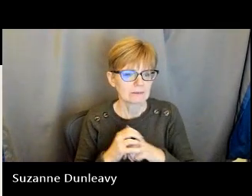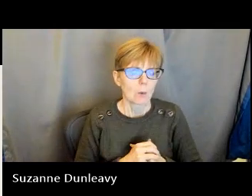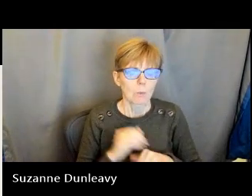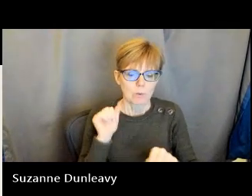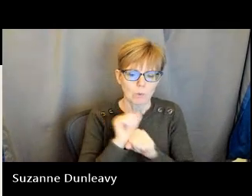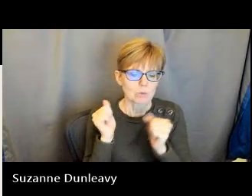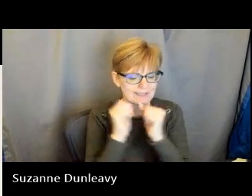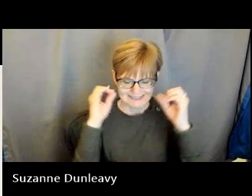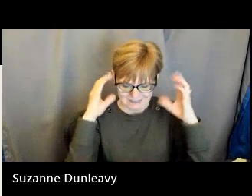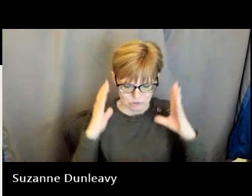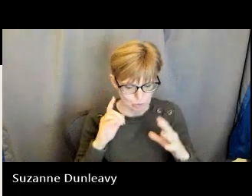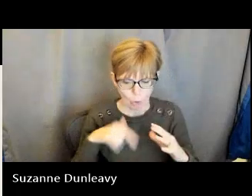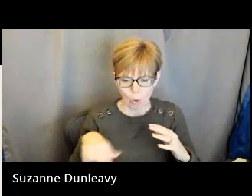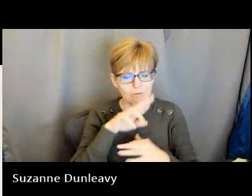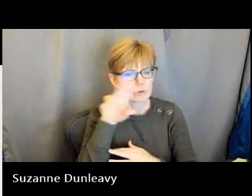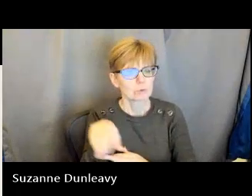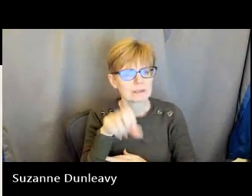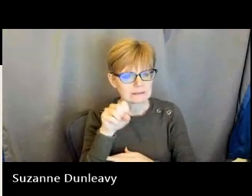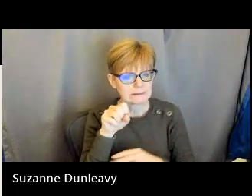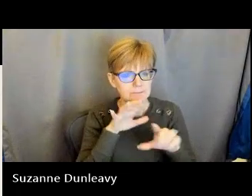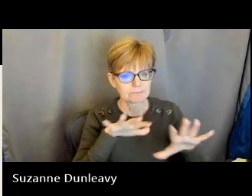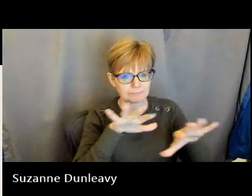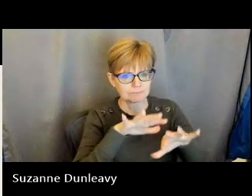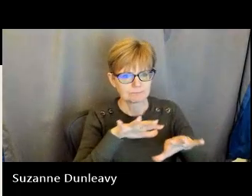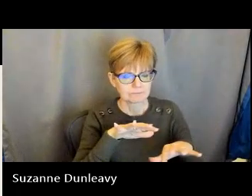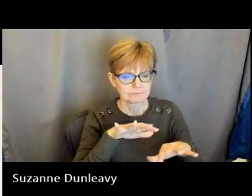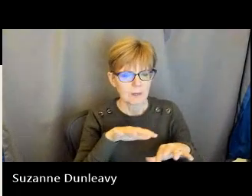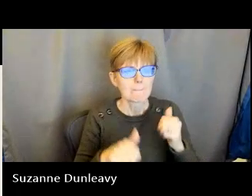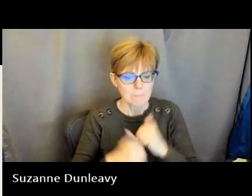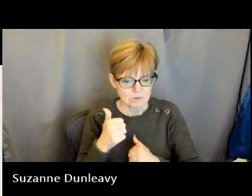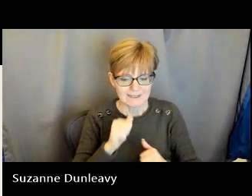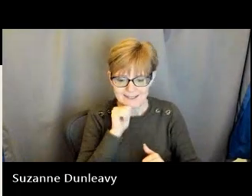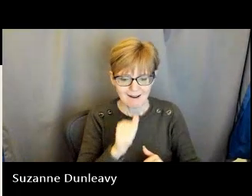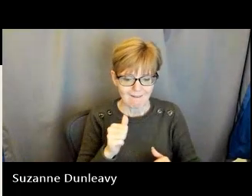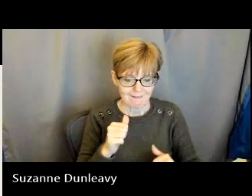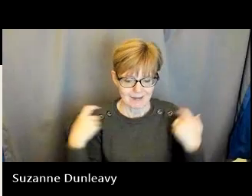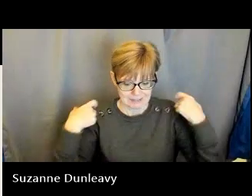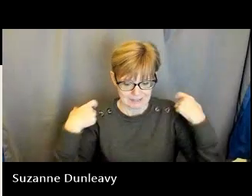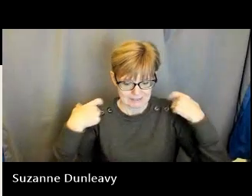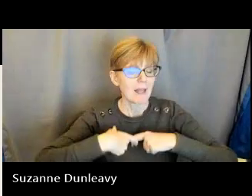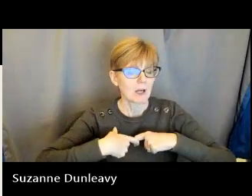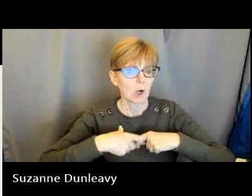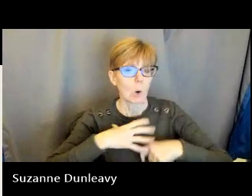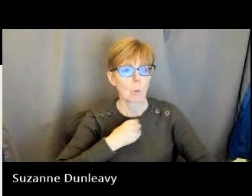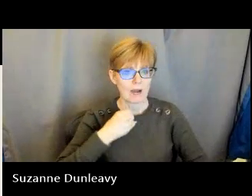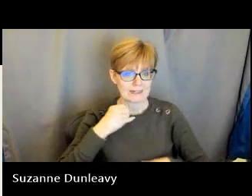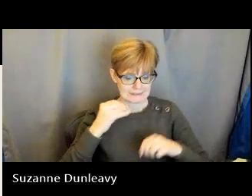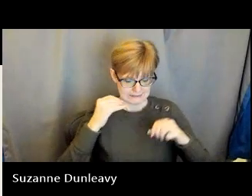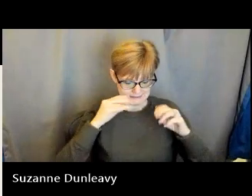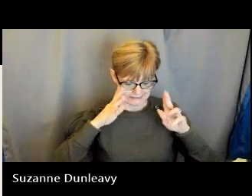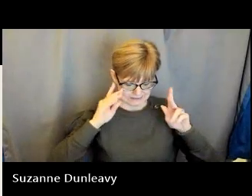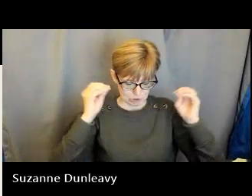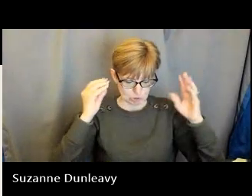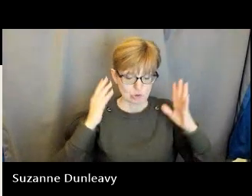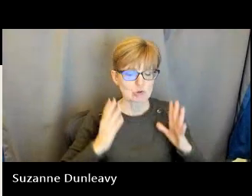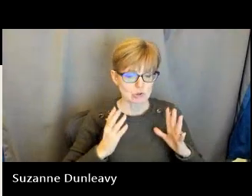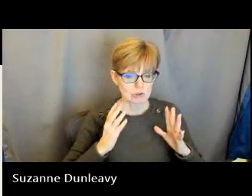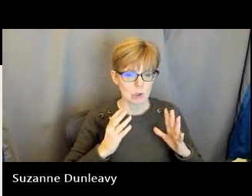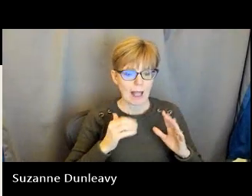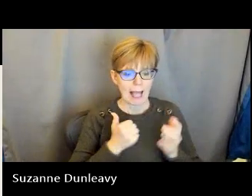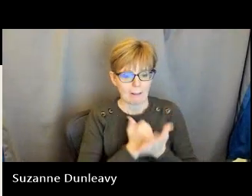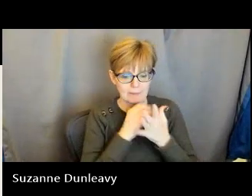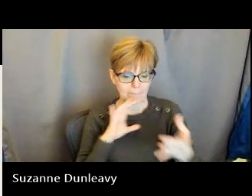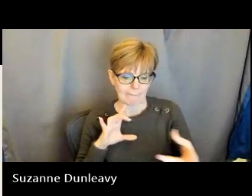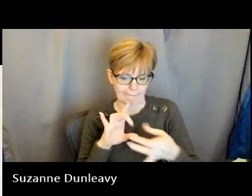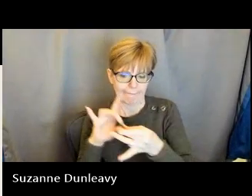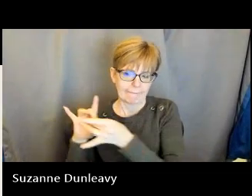to help them, and these were mostly non-Hispanic white teachers, to help them connect to their children in their classrooms of color.